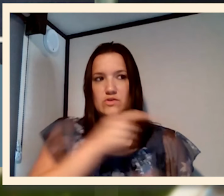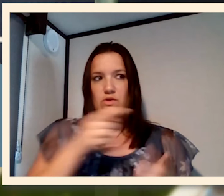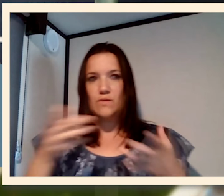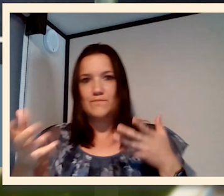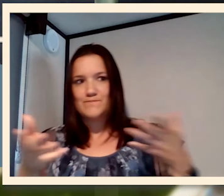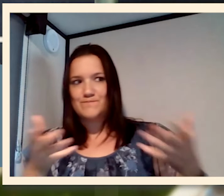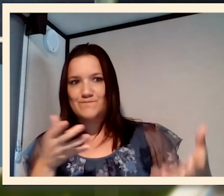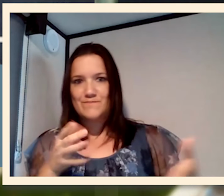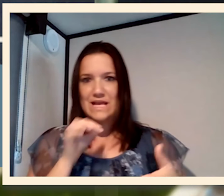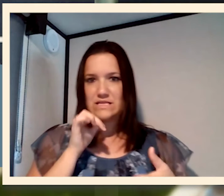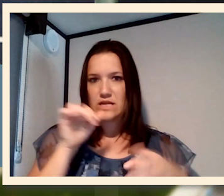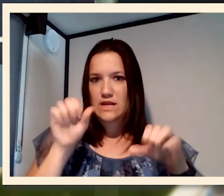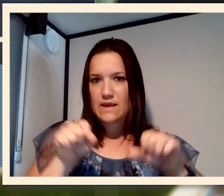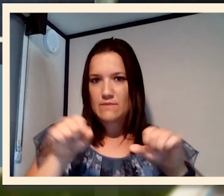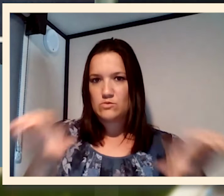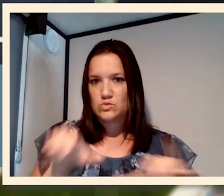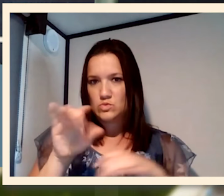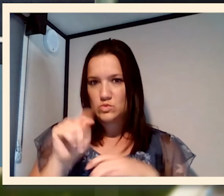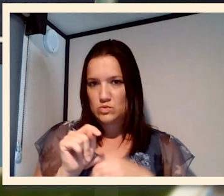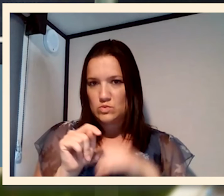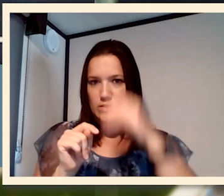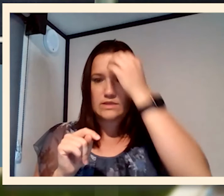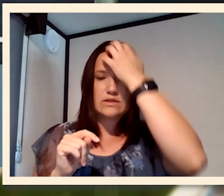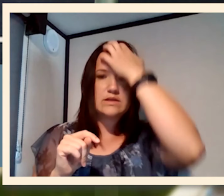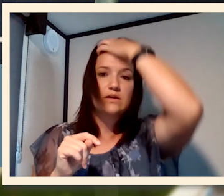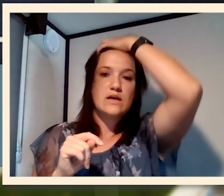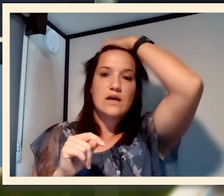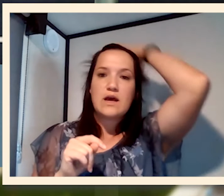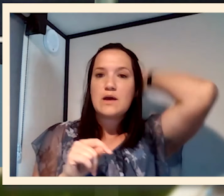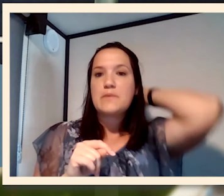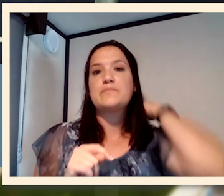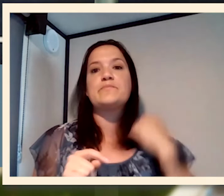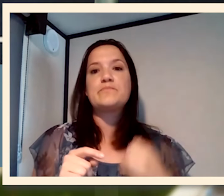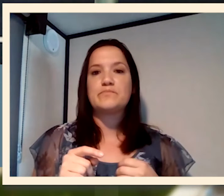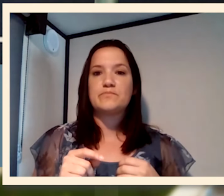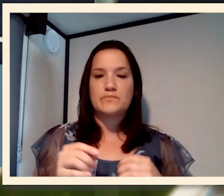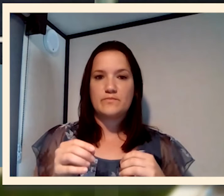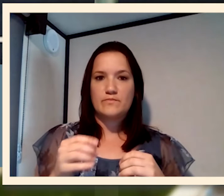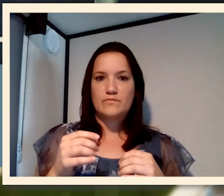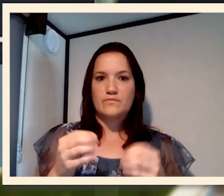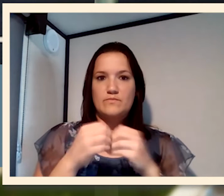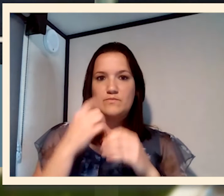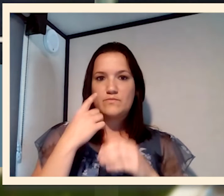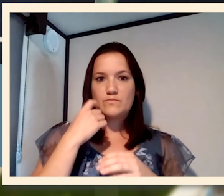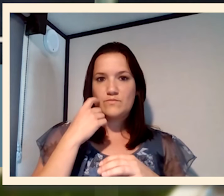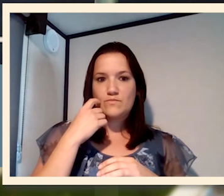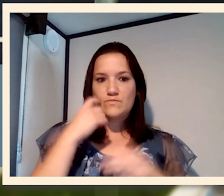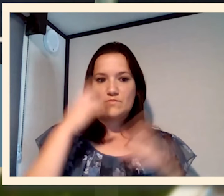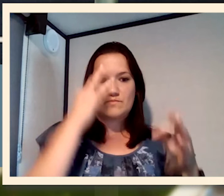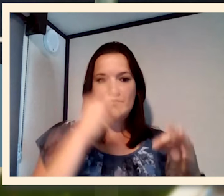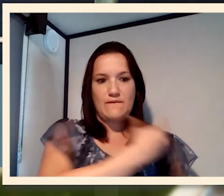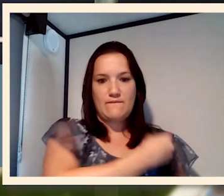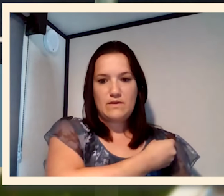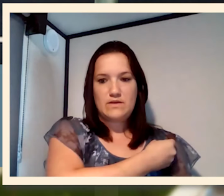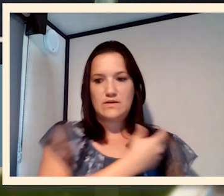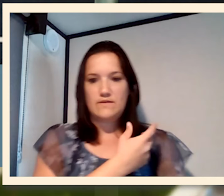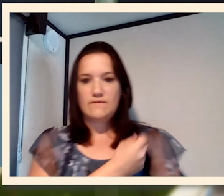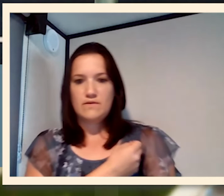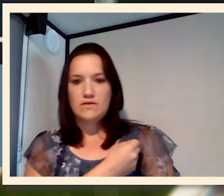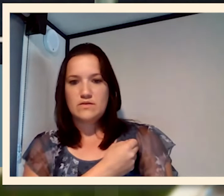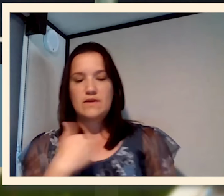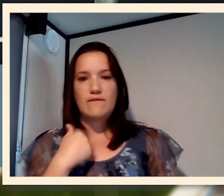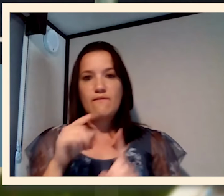initial vaccination. So we do have some employees that just more recently decided to go from unvaccinated to